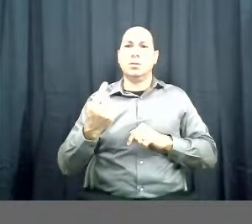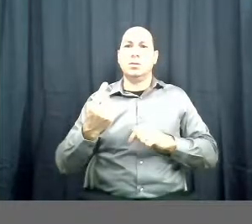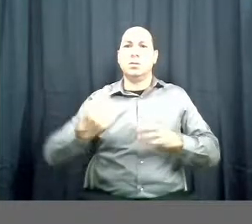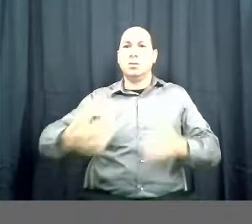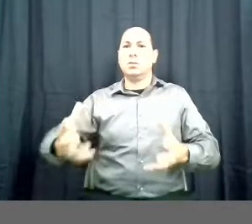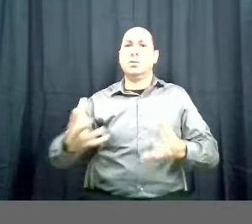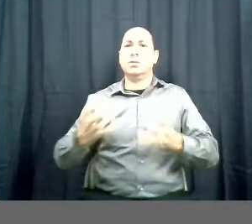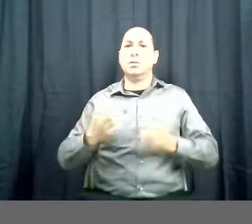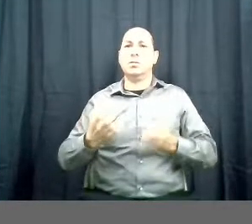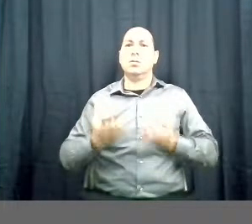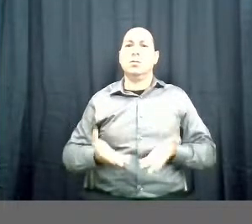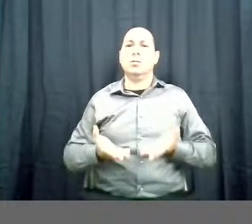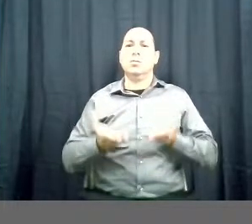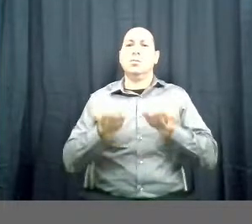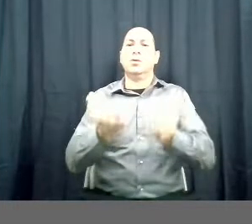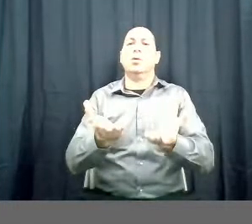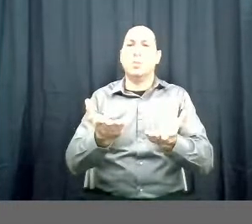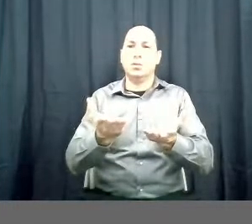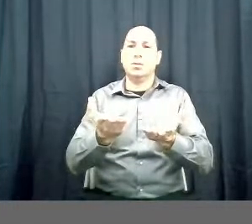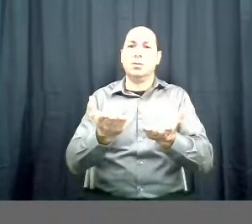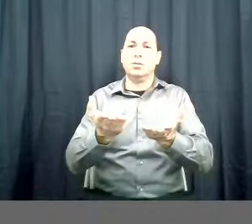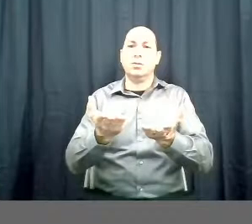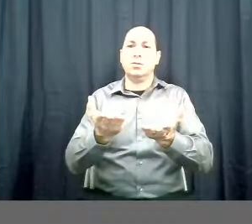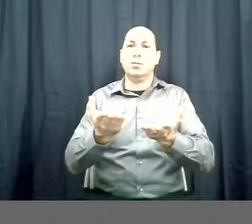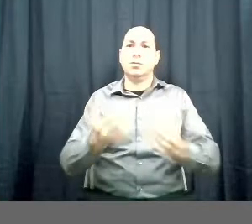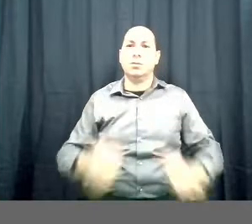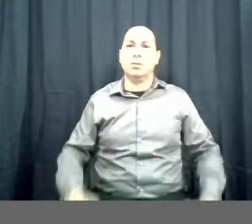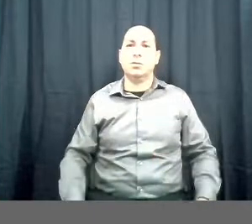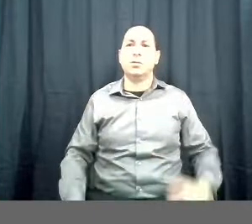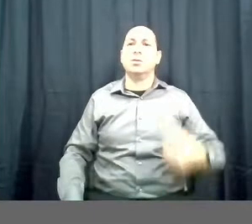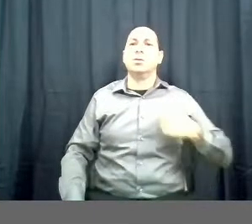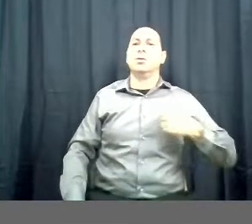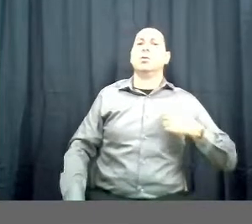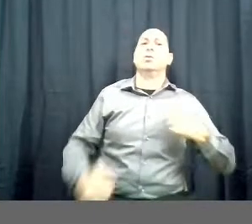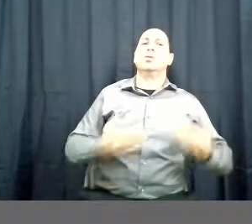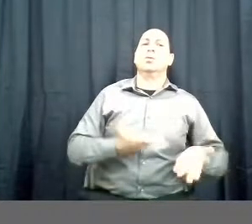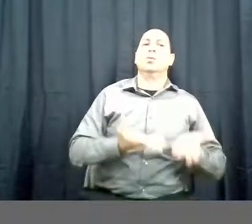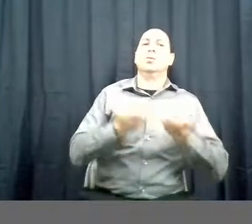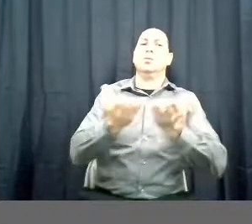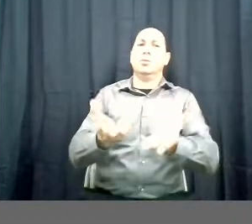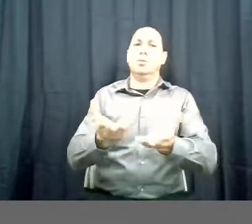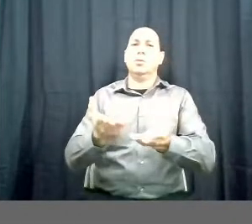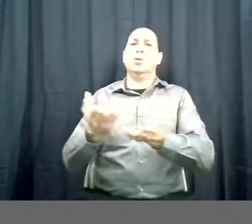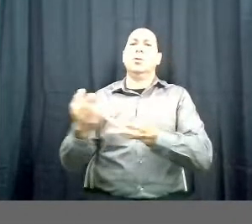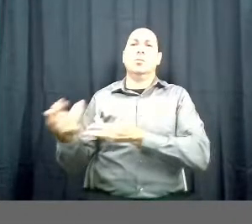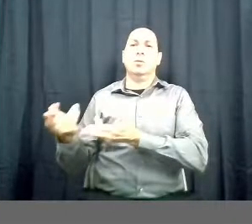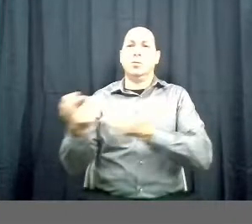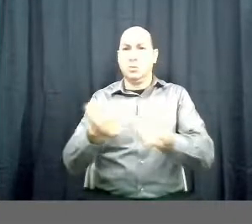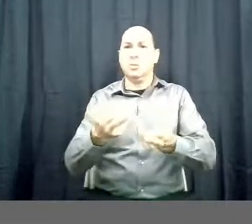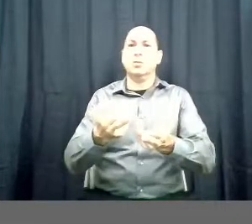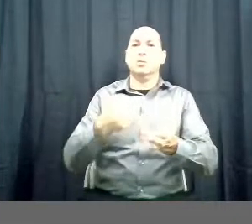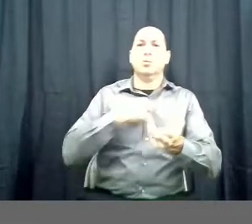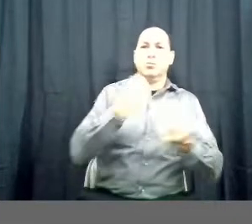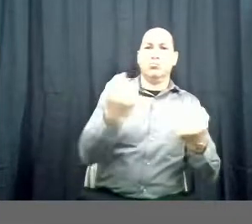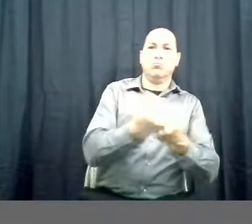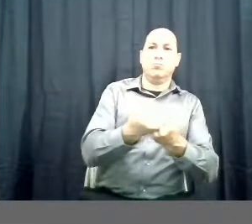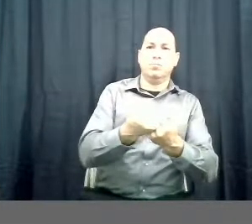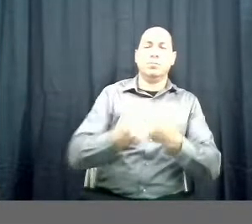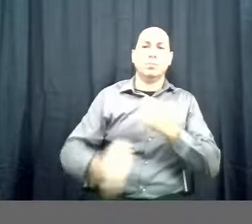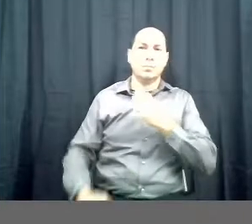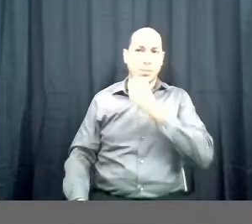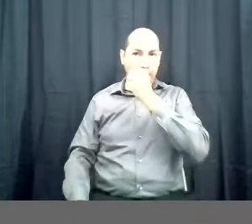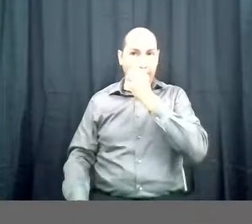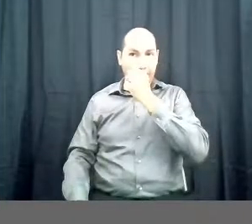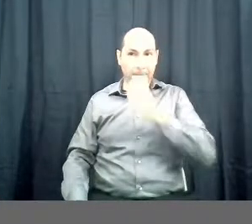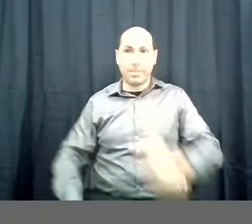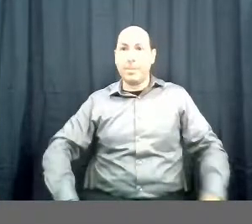propose the motion? Sure, I'll move to approve the recommendations on the requested reapportionments. And will anybody